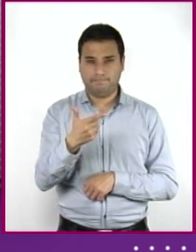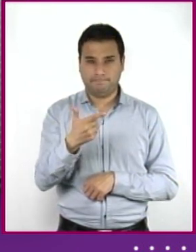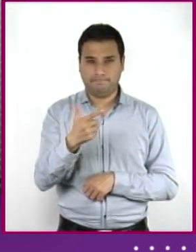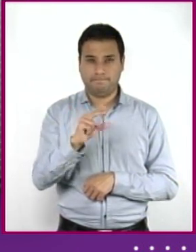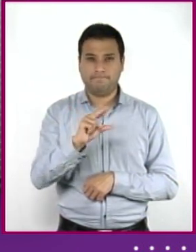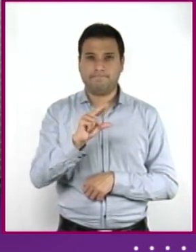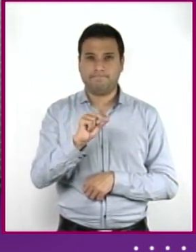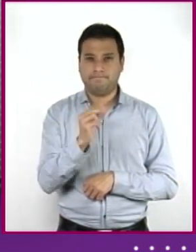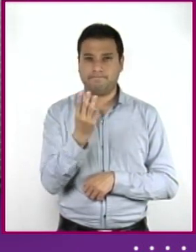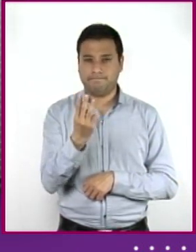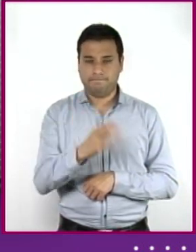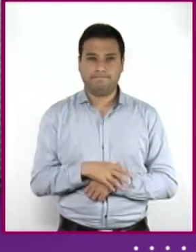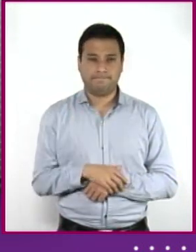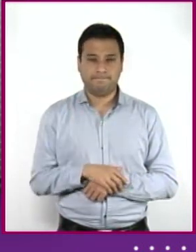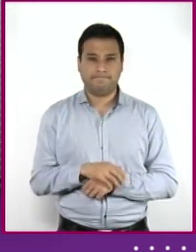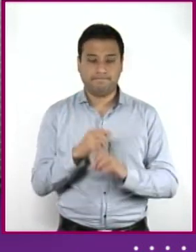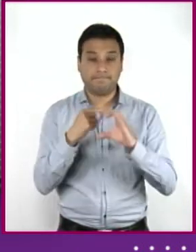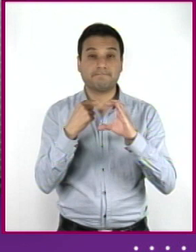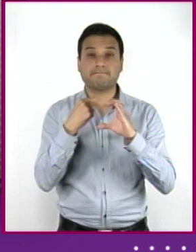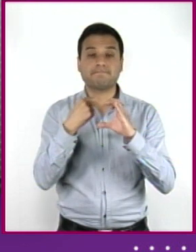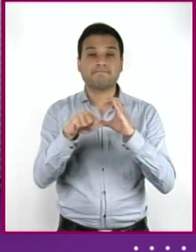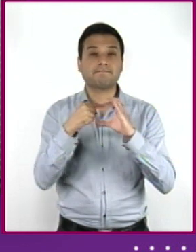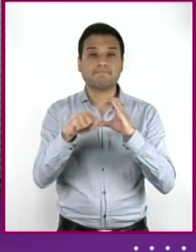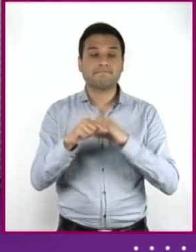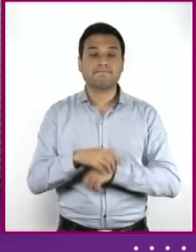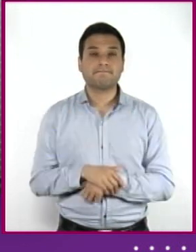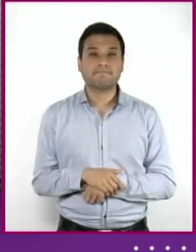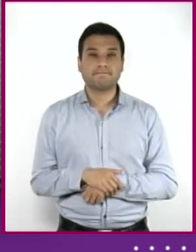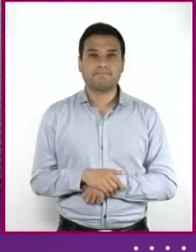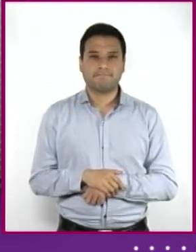55-37-22-07-83. Email,